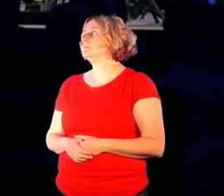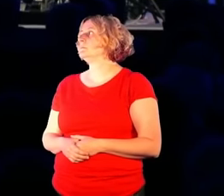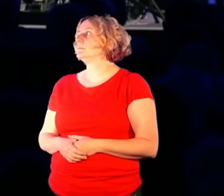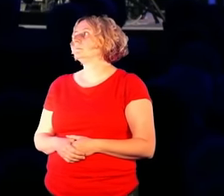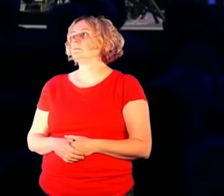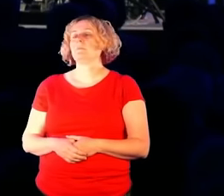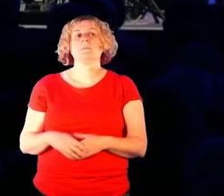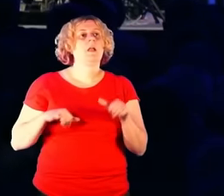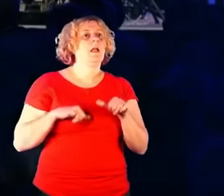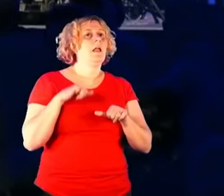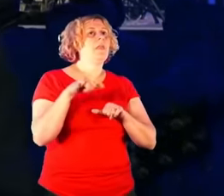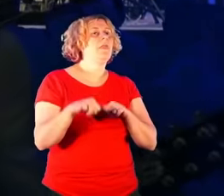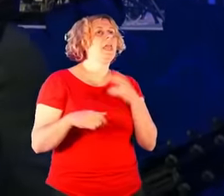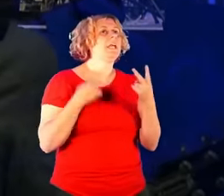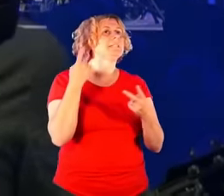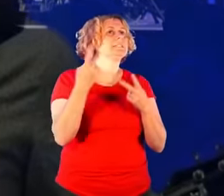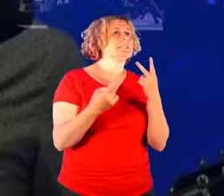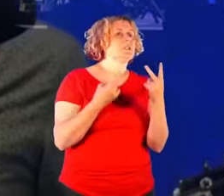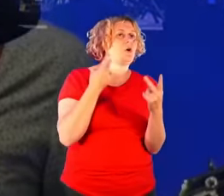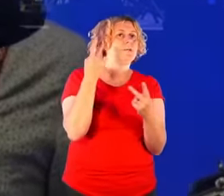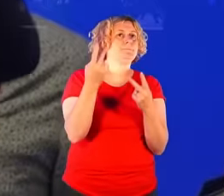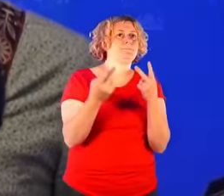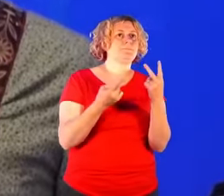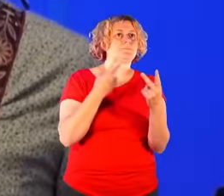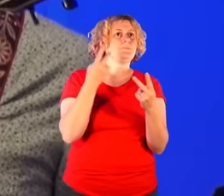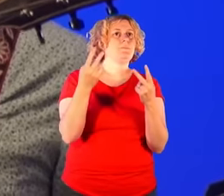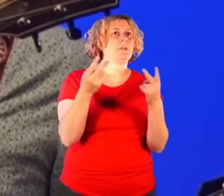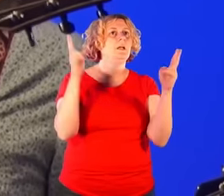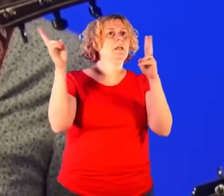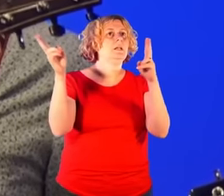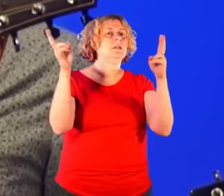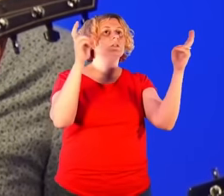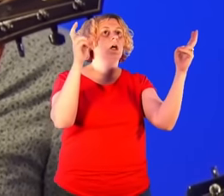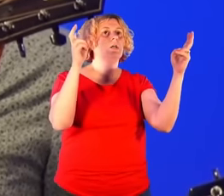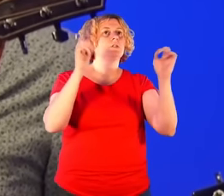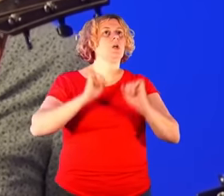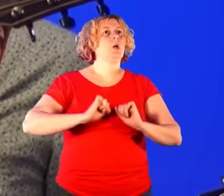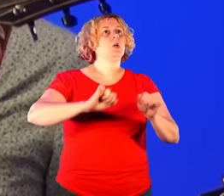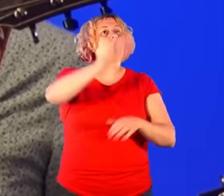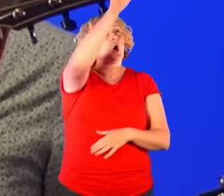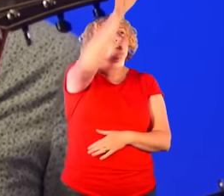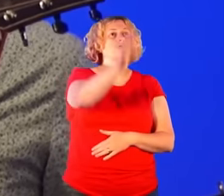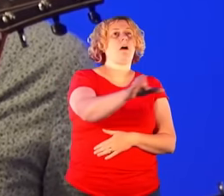The next song that we're going to sing is called "You're Great, Your Cross Has Said It